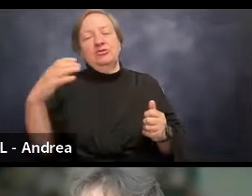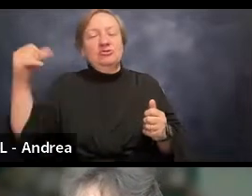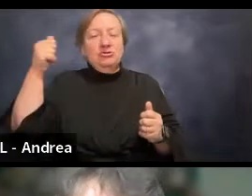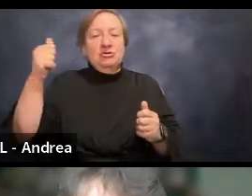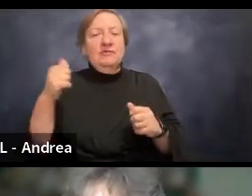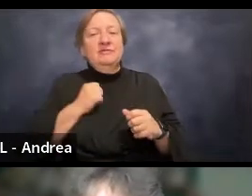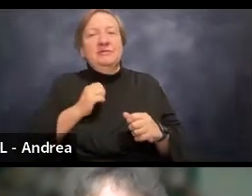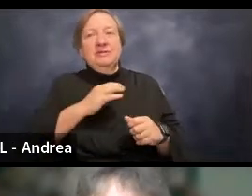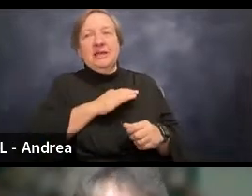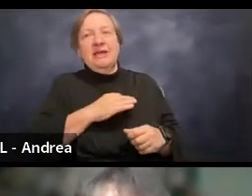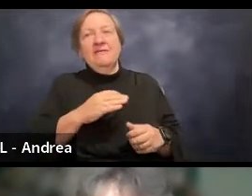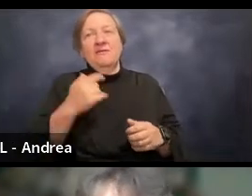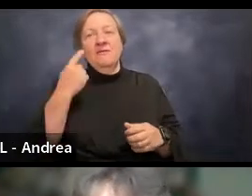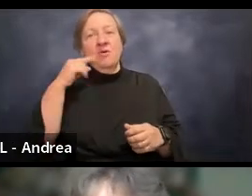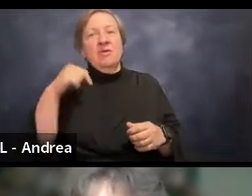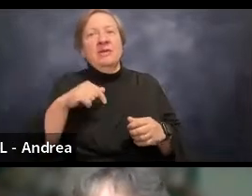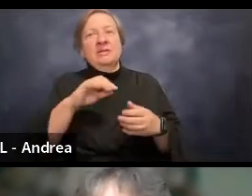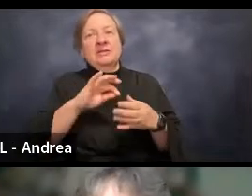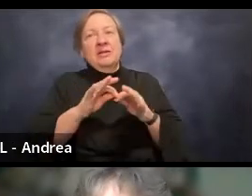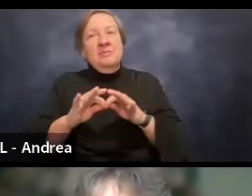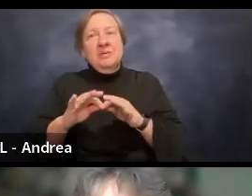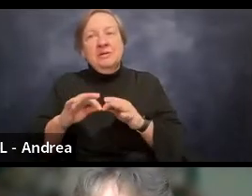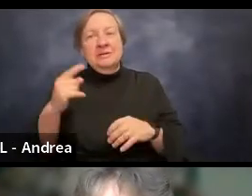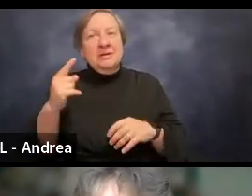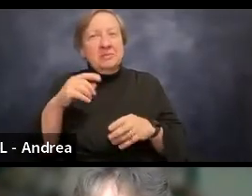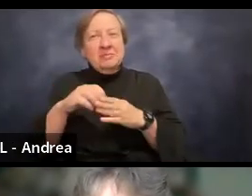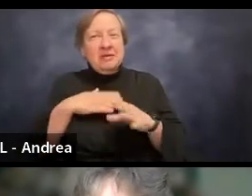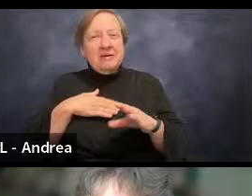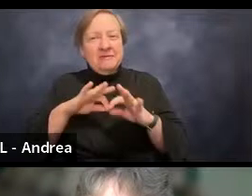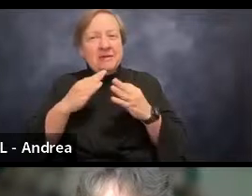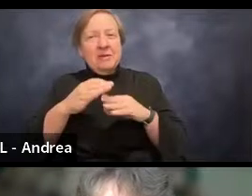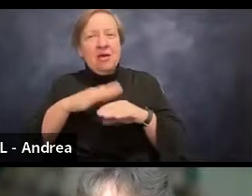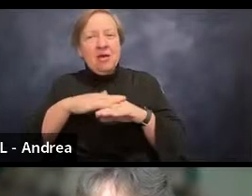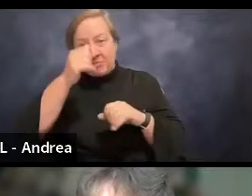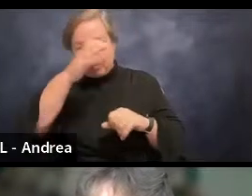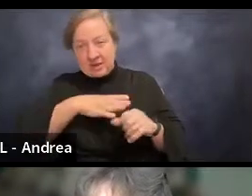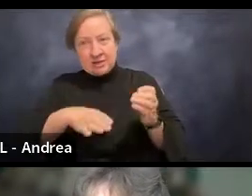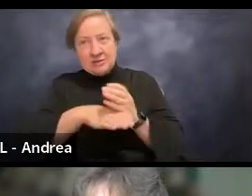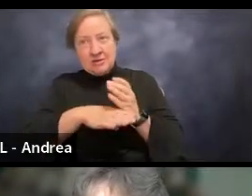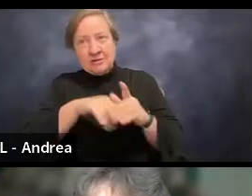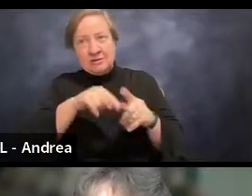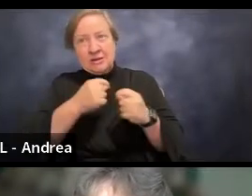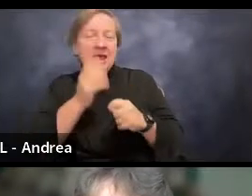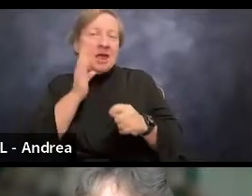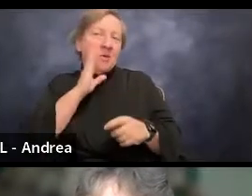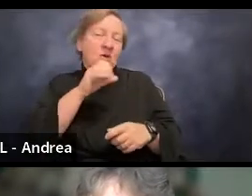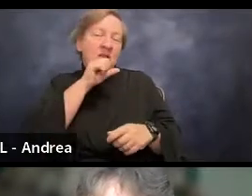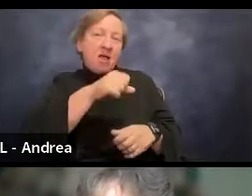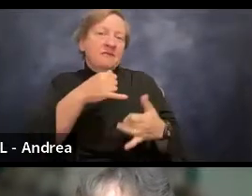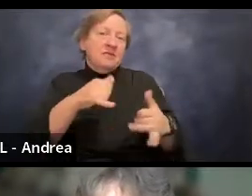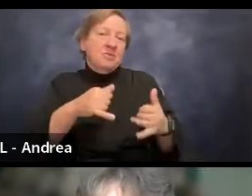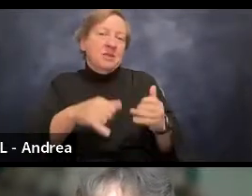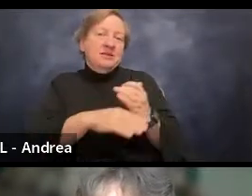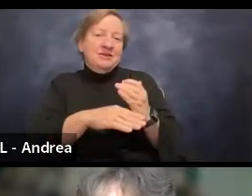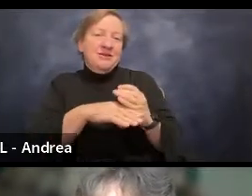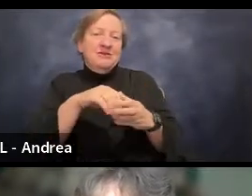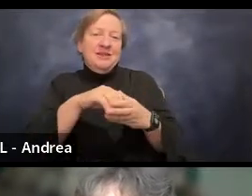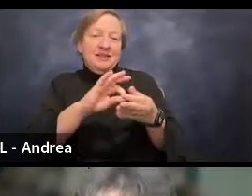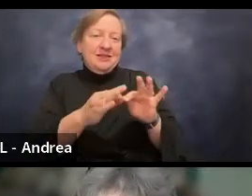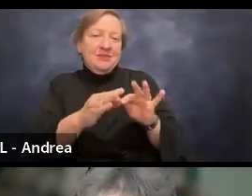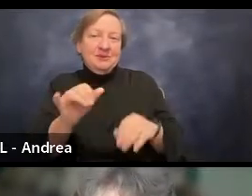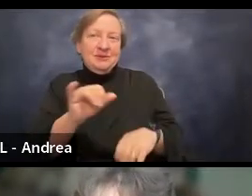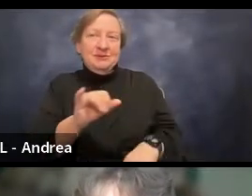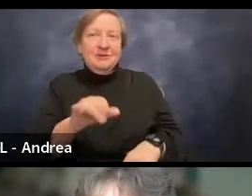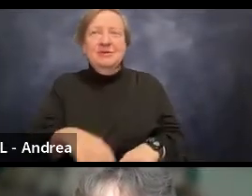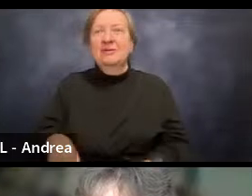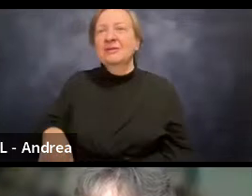soccer team. I'm also have a soccer background, and so I also would have loved to play soccer too at the Olympics. Catherine